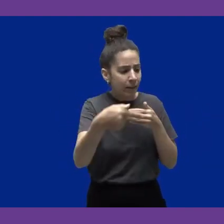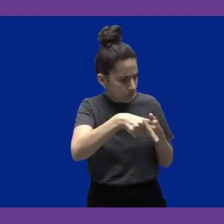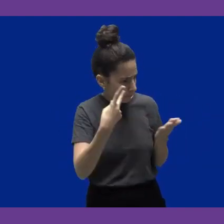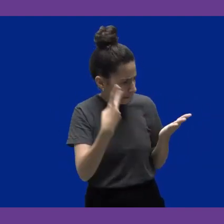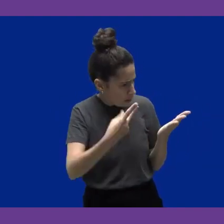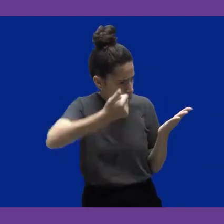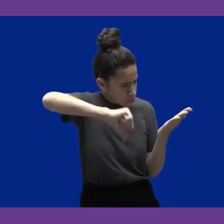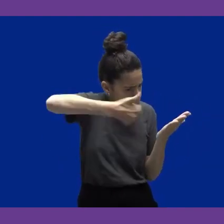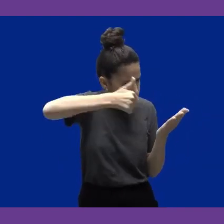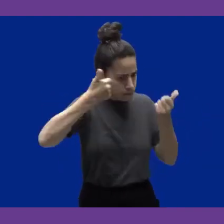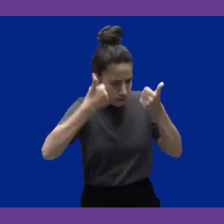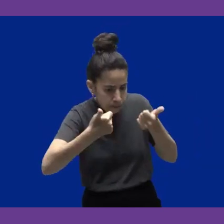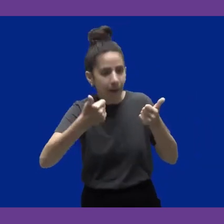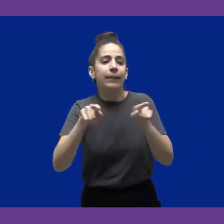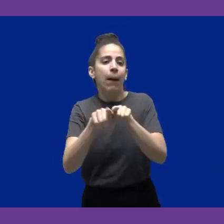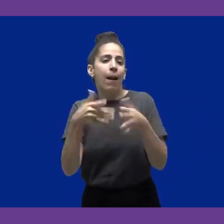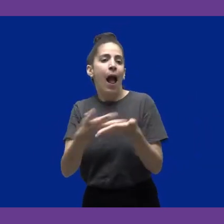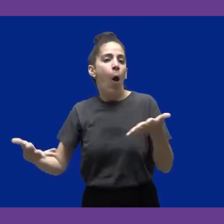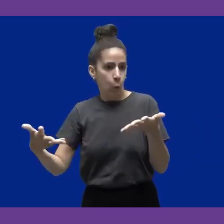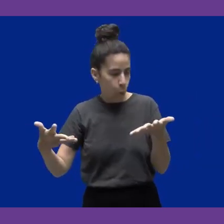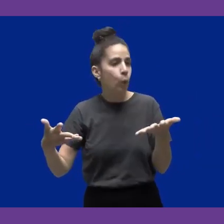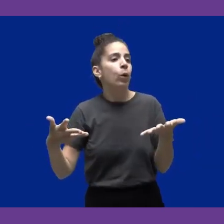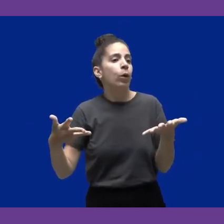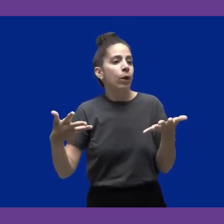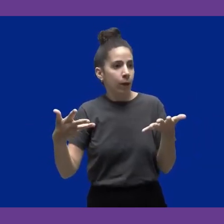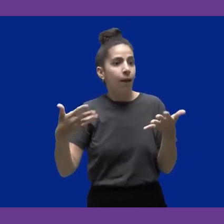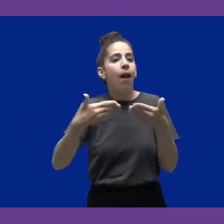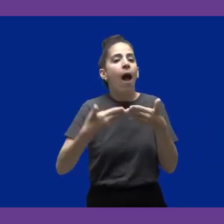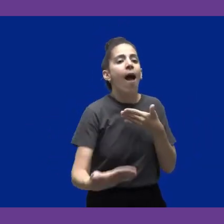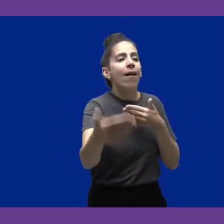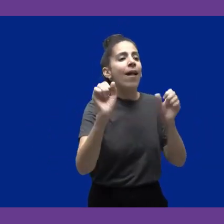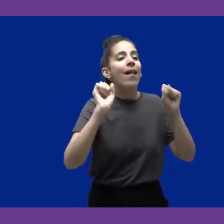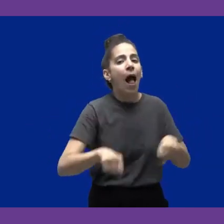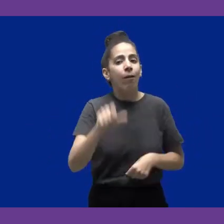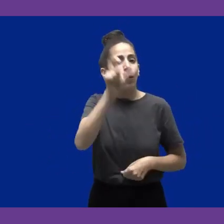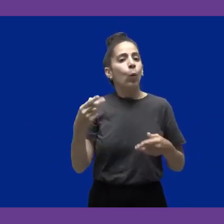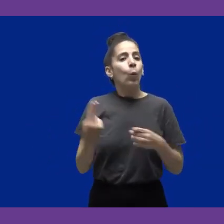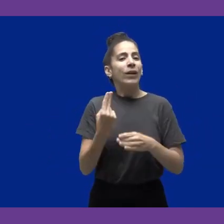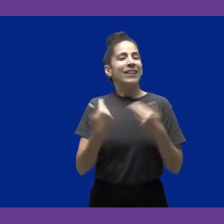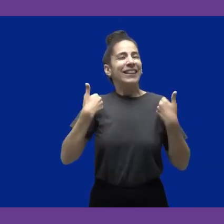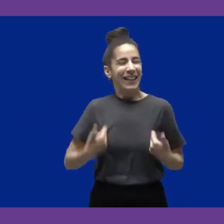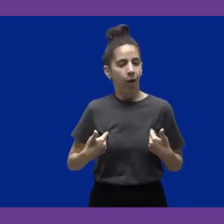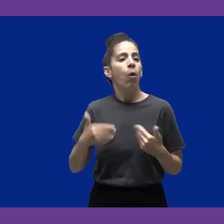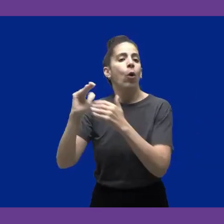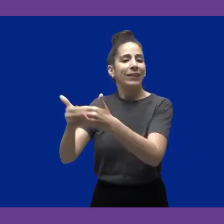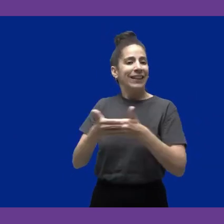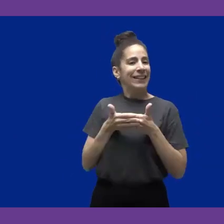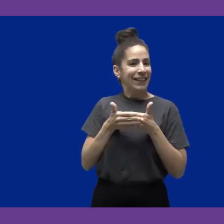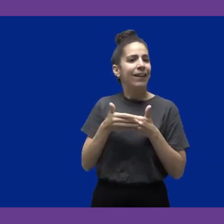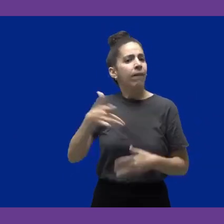safety, durability, and market equity. So great professionals and leading business